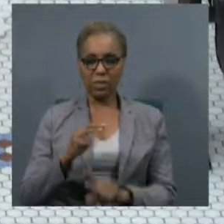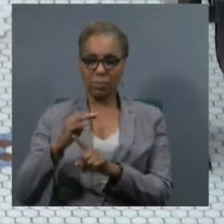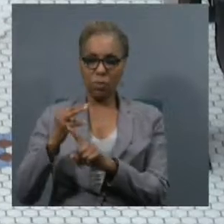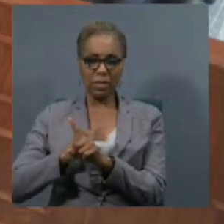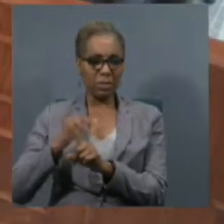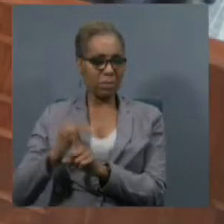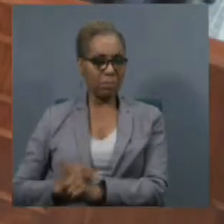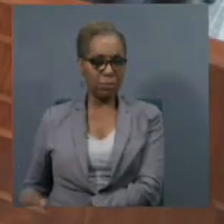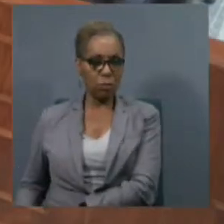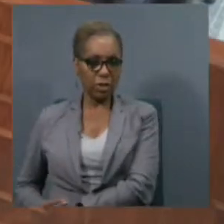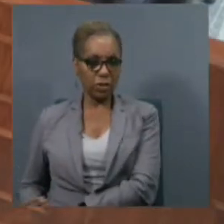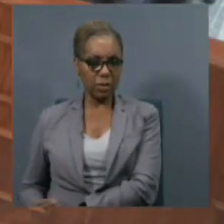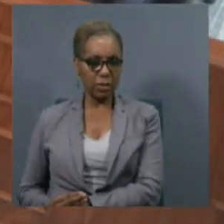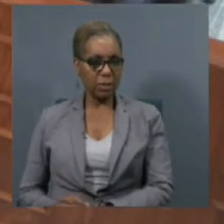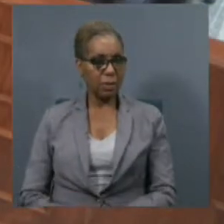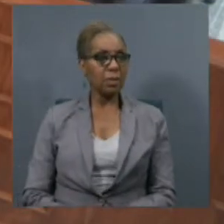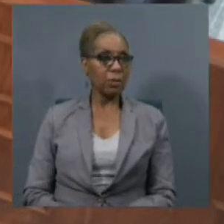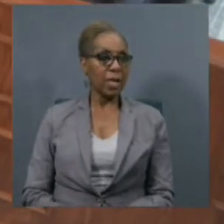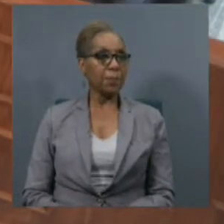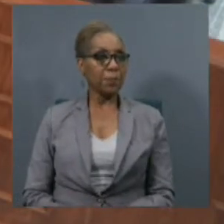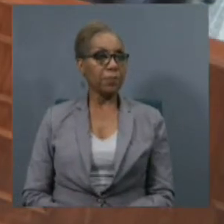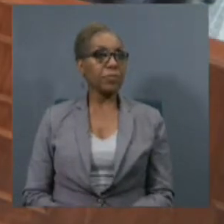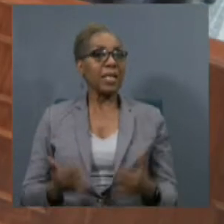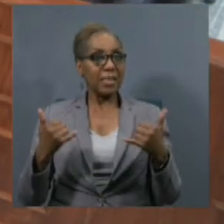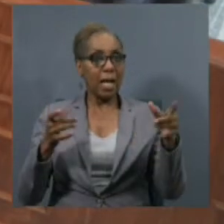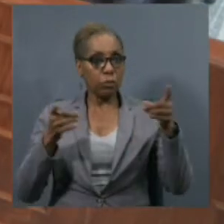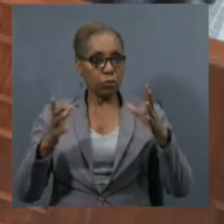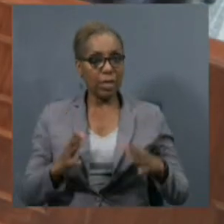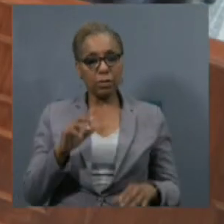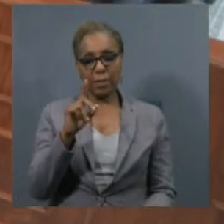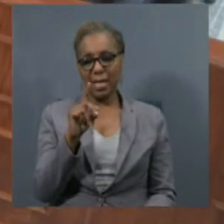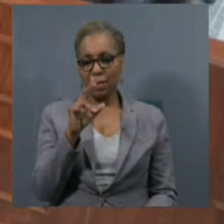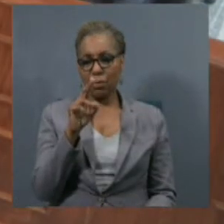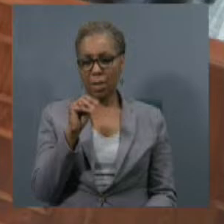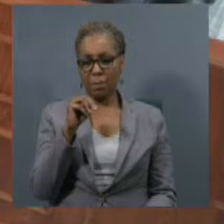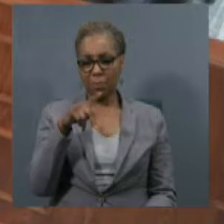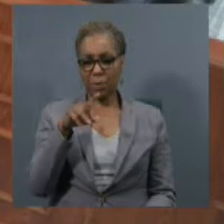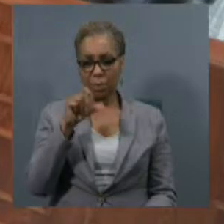Director Compuris. Yes, sir, thank you. I